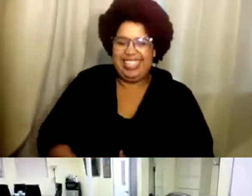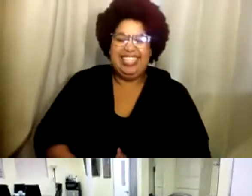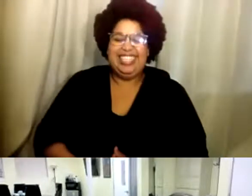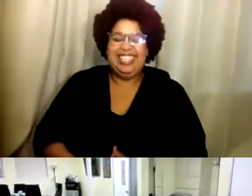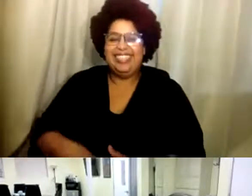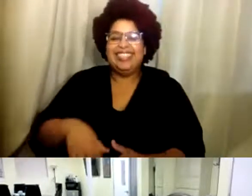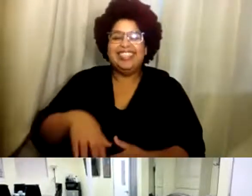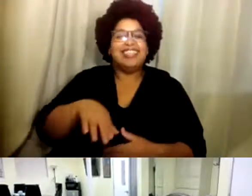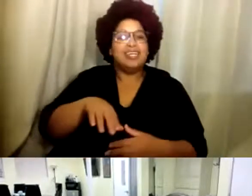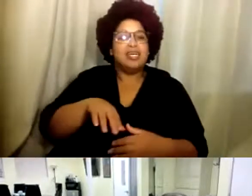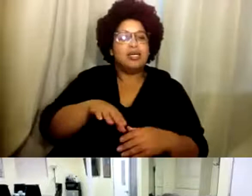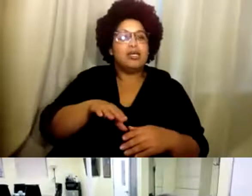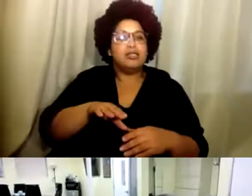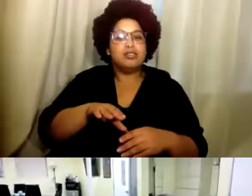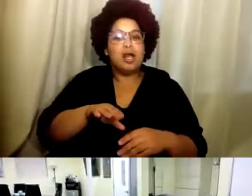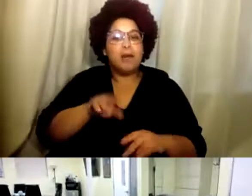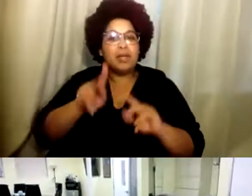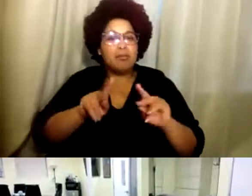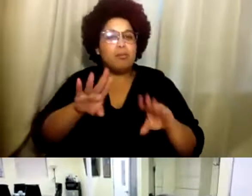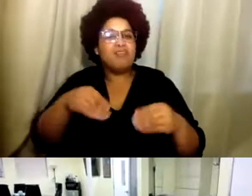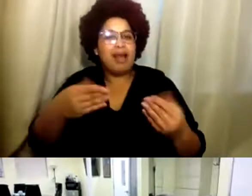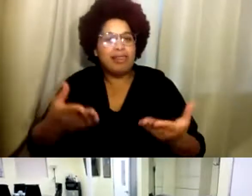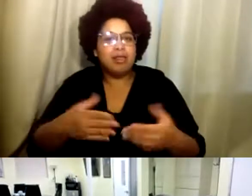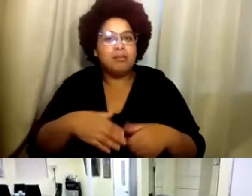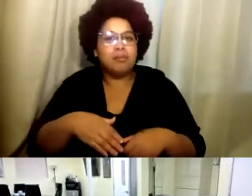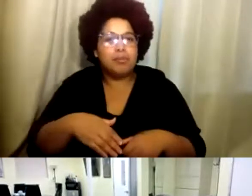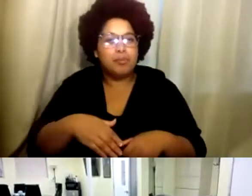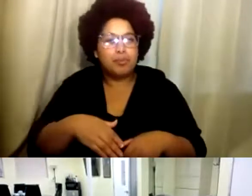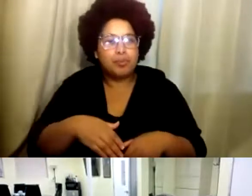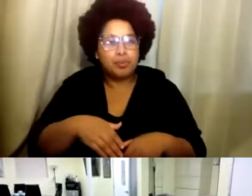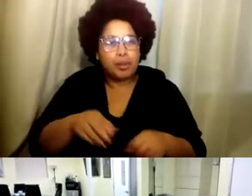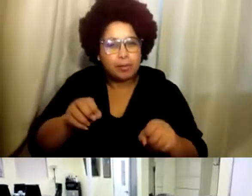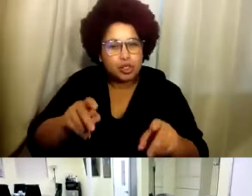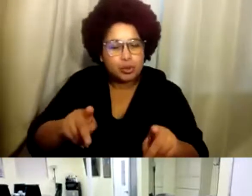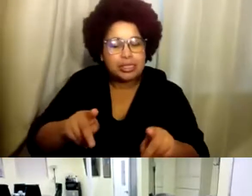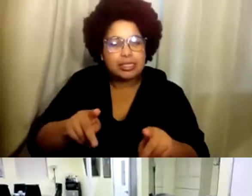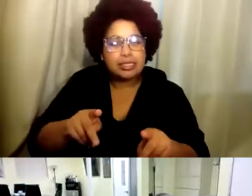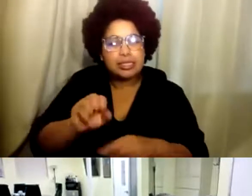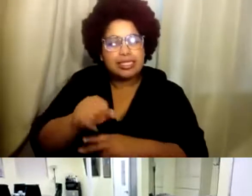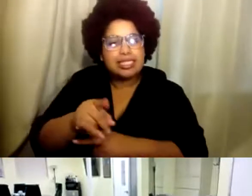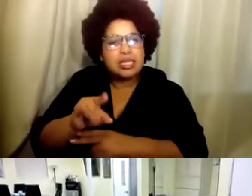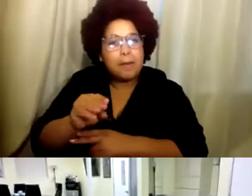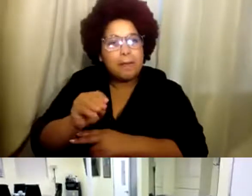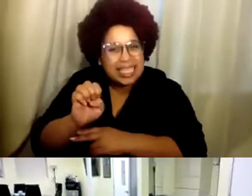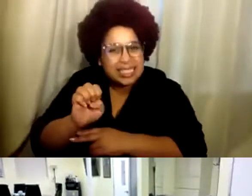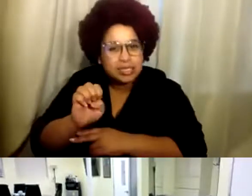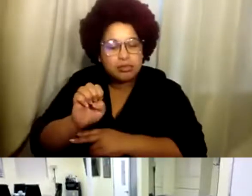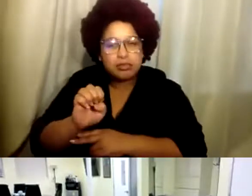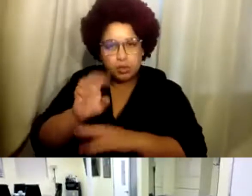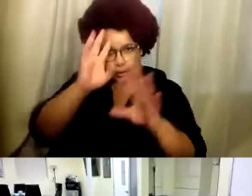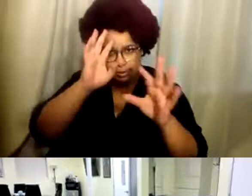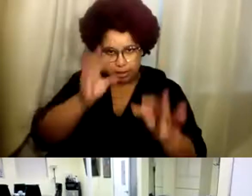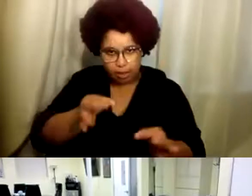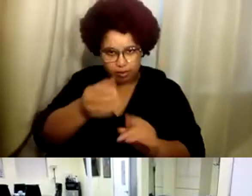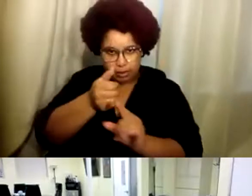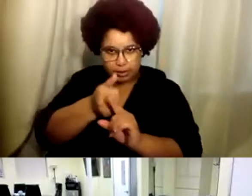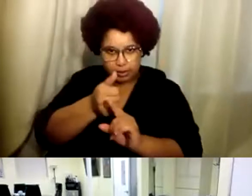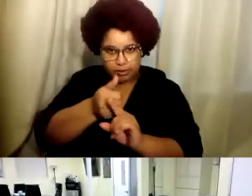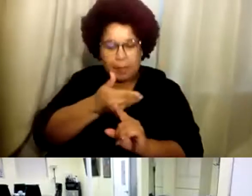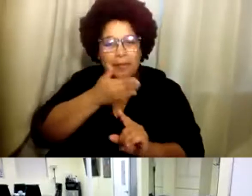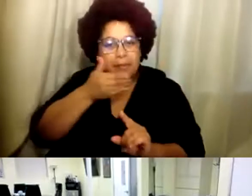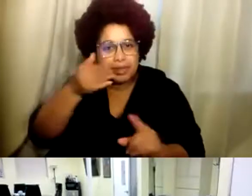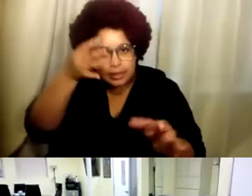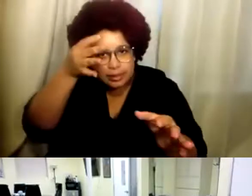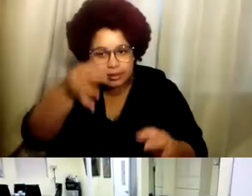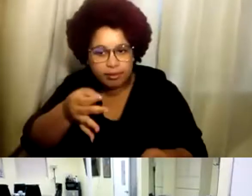Give people the space to make the decision that's best for them. And you